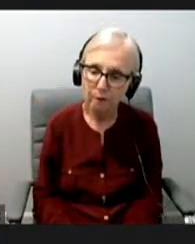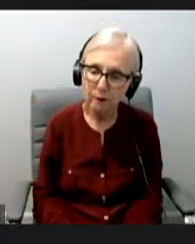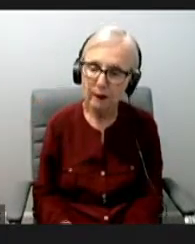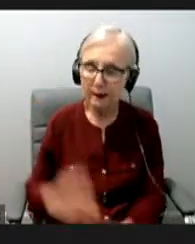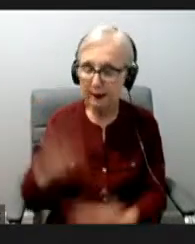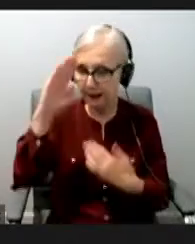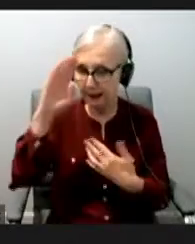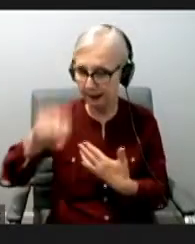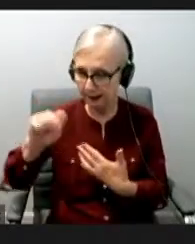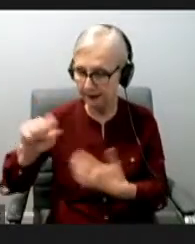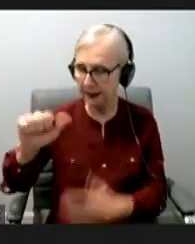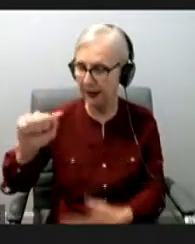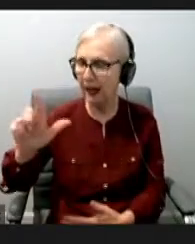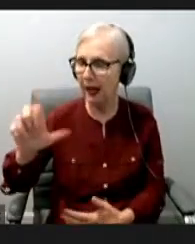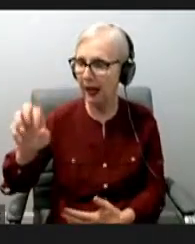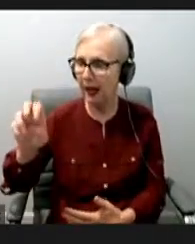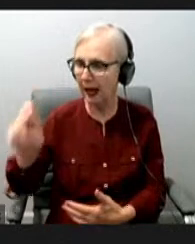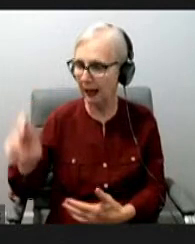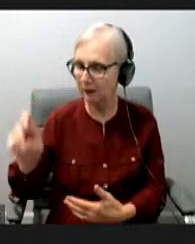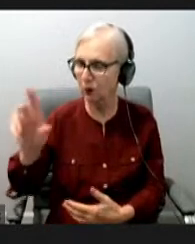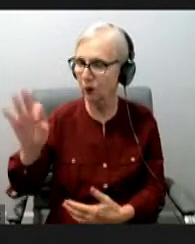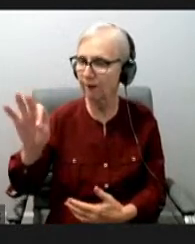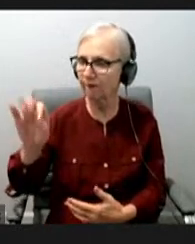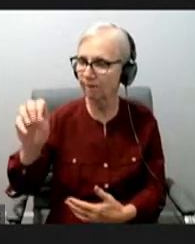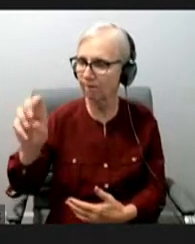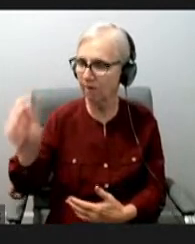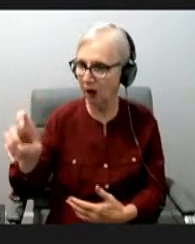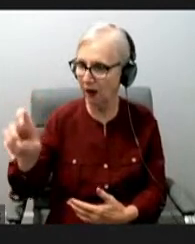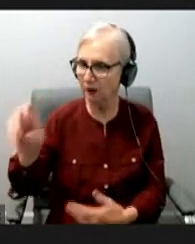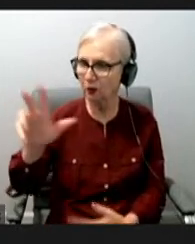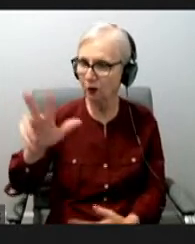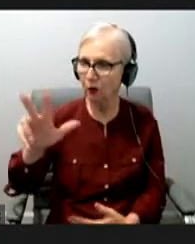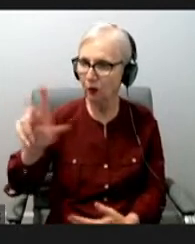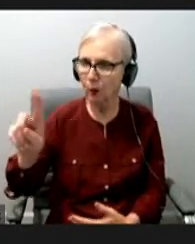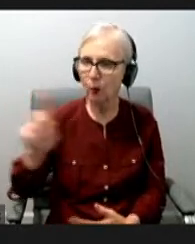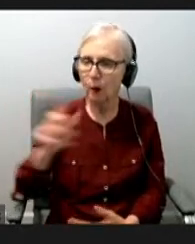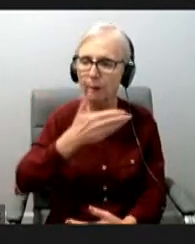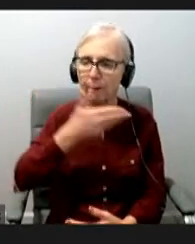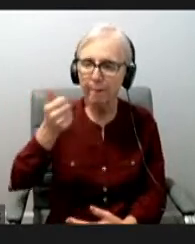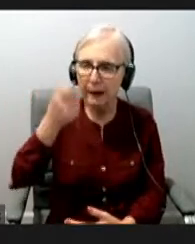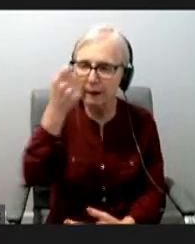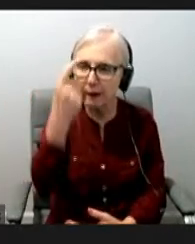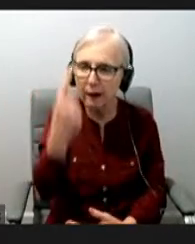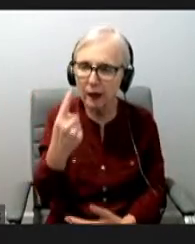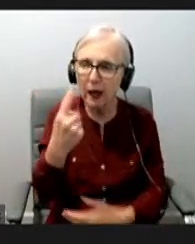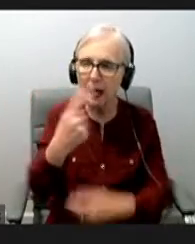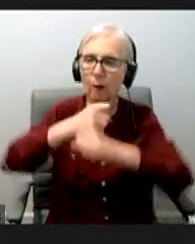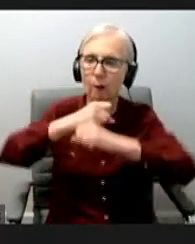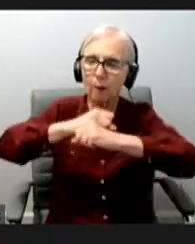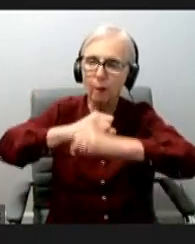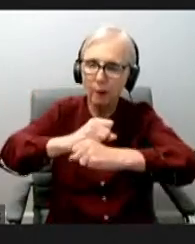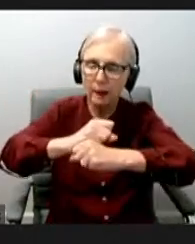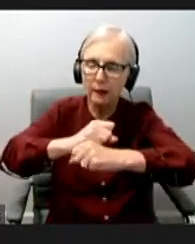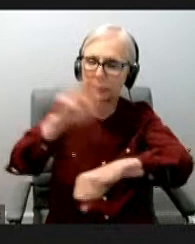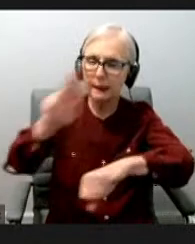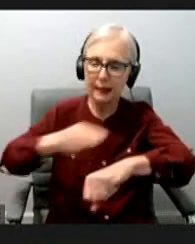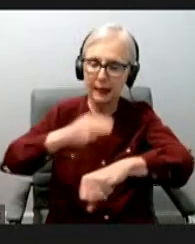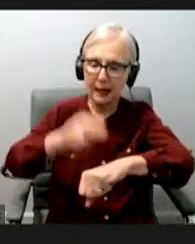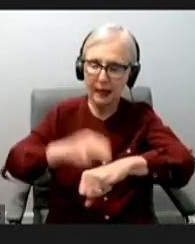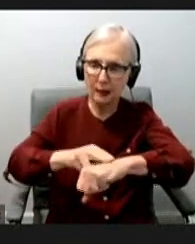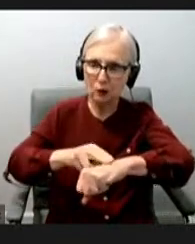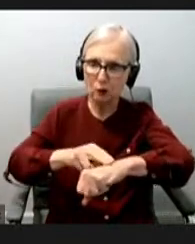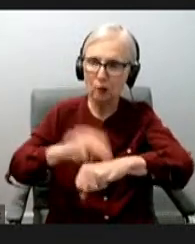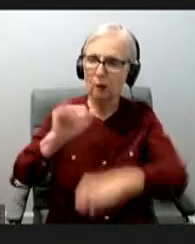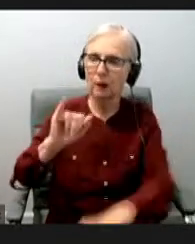Hi, yes, this is Alex Rose with Fox 31. We just want to get a better understanding of how protective natural immunity is. So to the